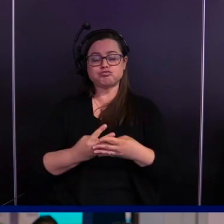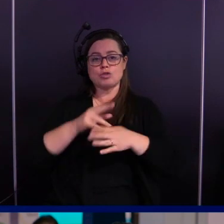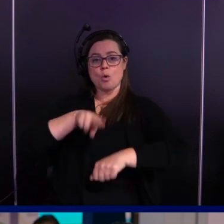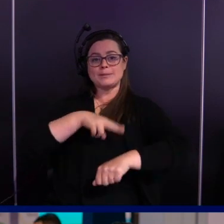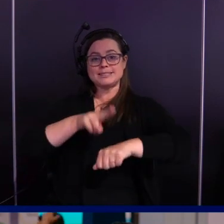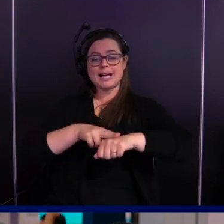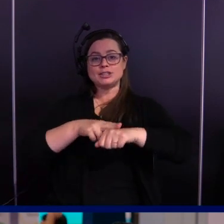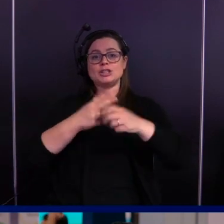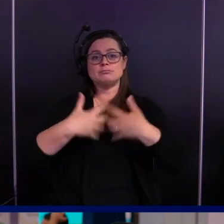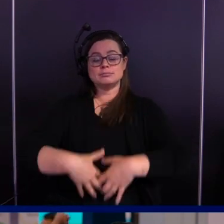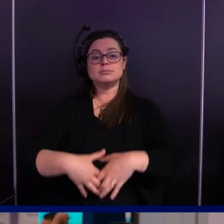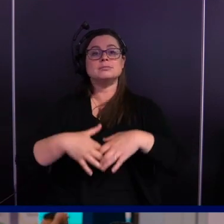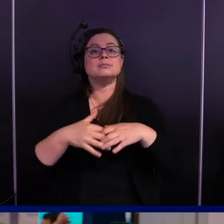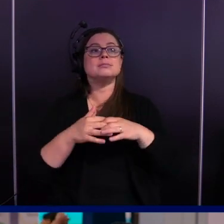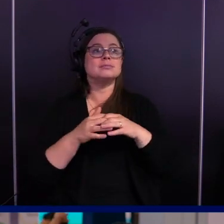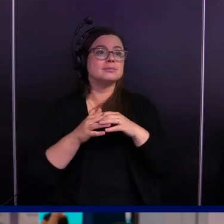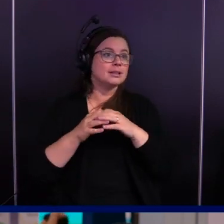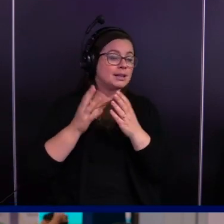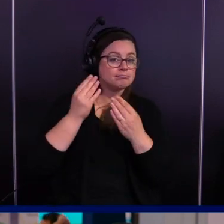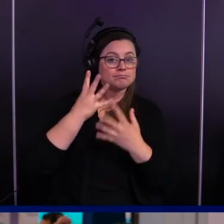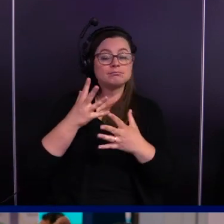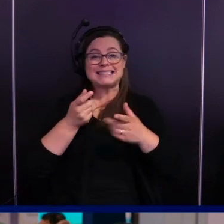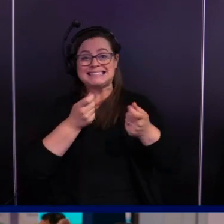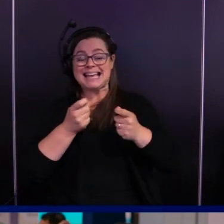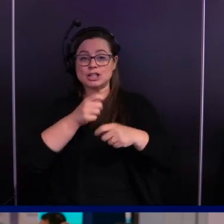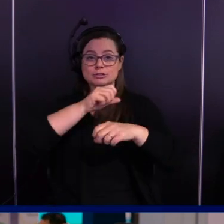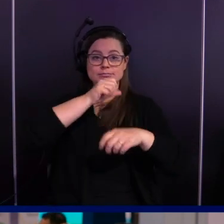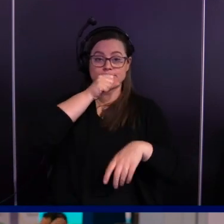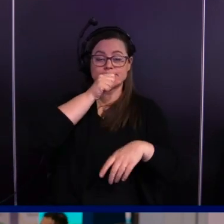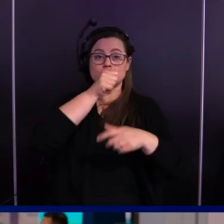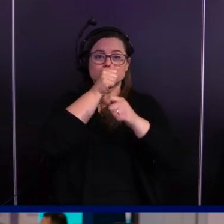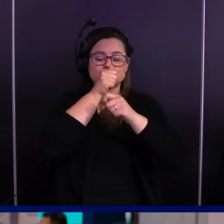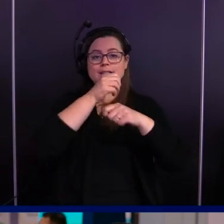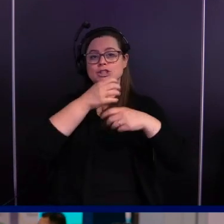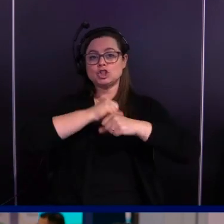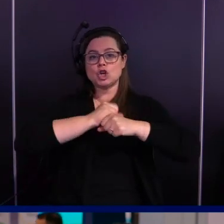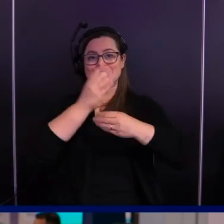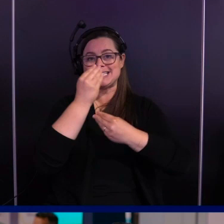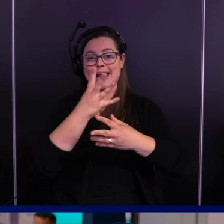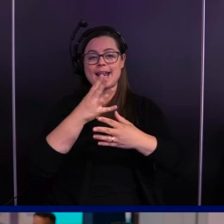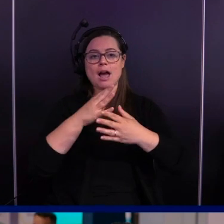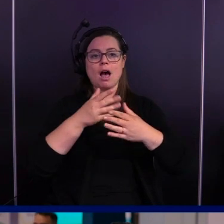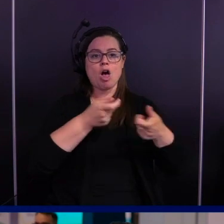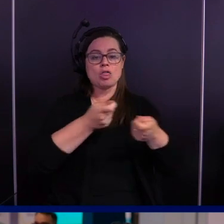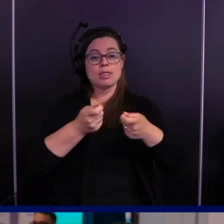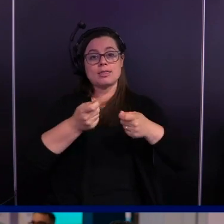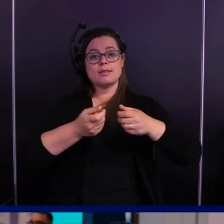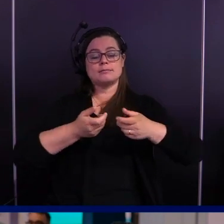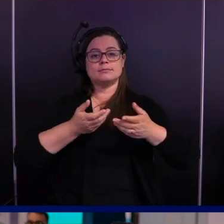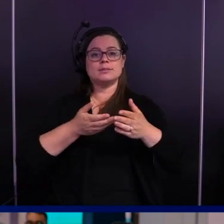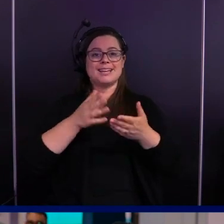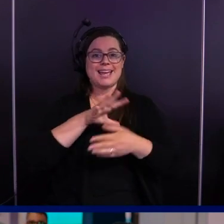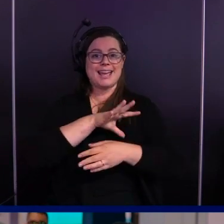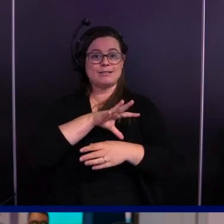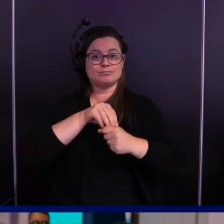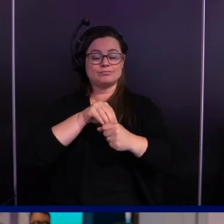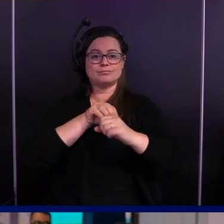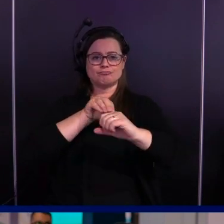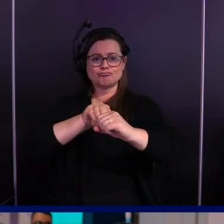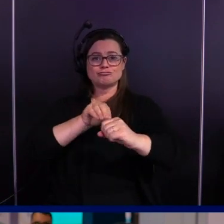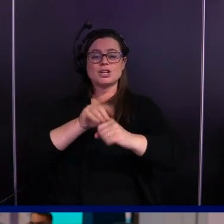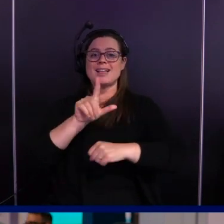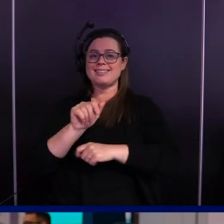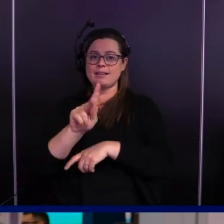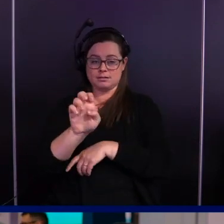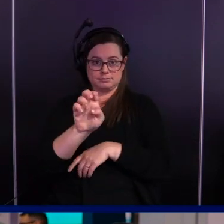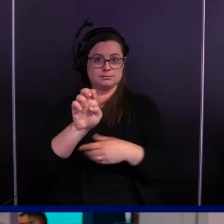normalization, enrichment, and data management of security data across the organization into a lake, all right? So